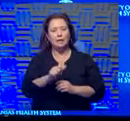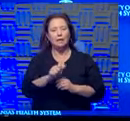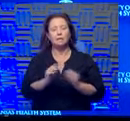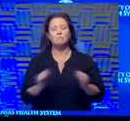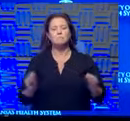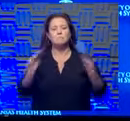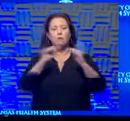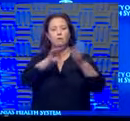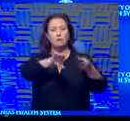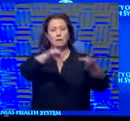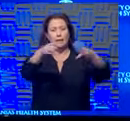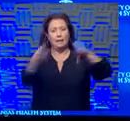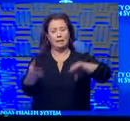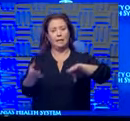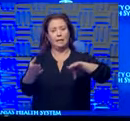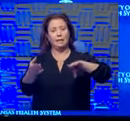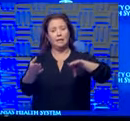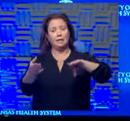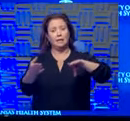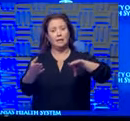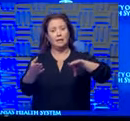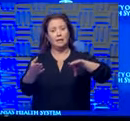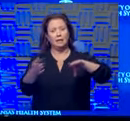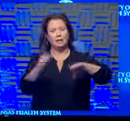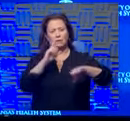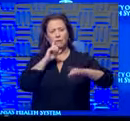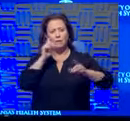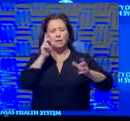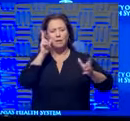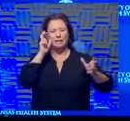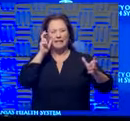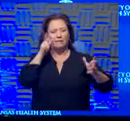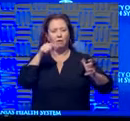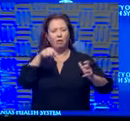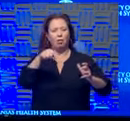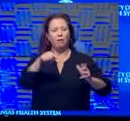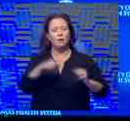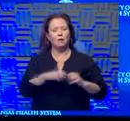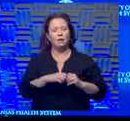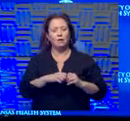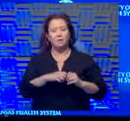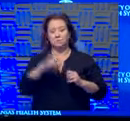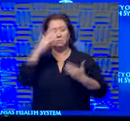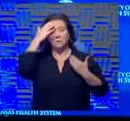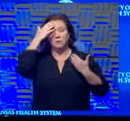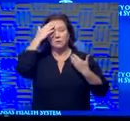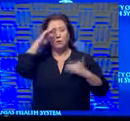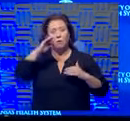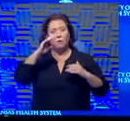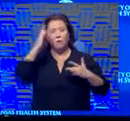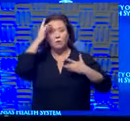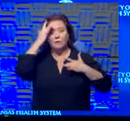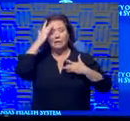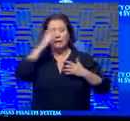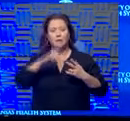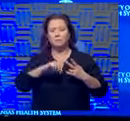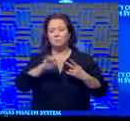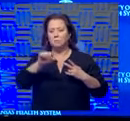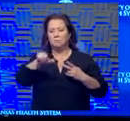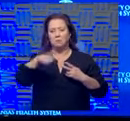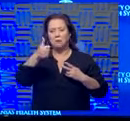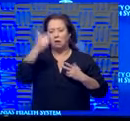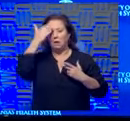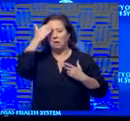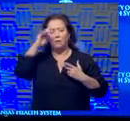deadly. And it's also much more sinister because you don't even know when you're sick and you may not know when others are sick. That's